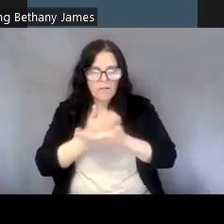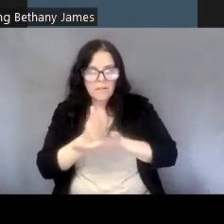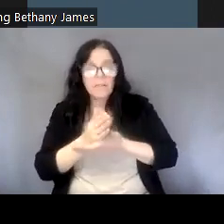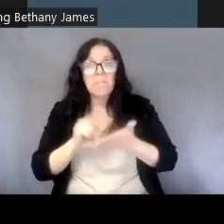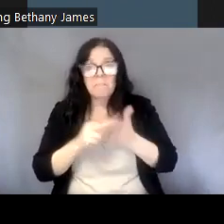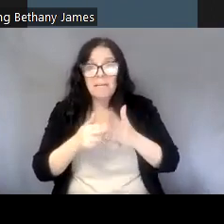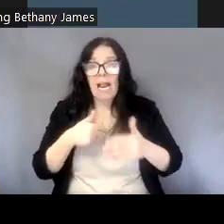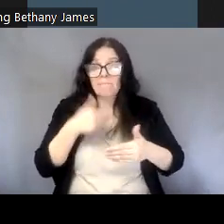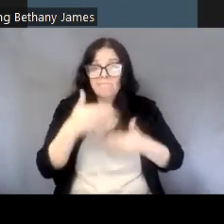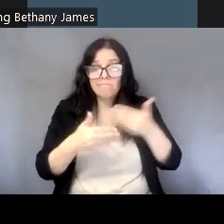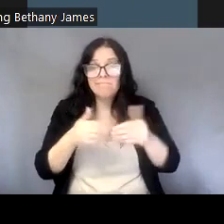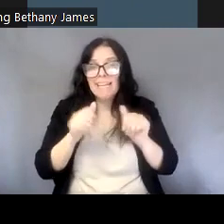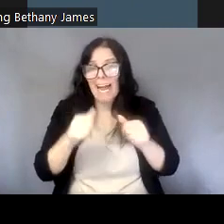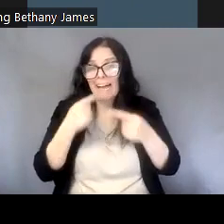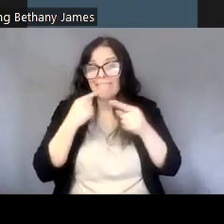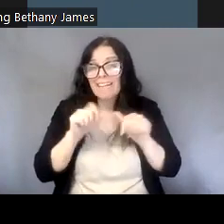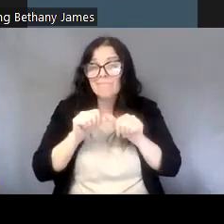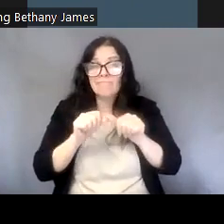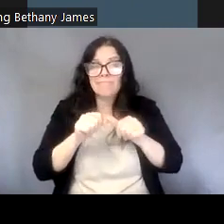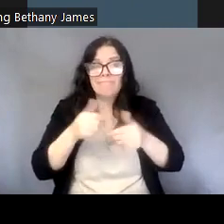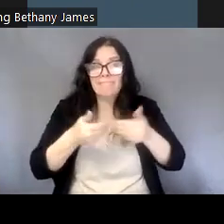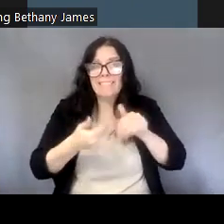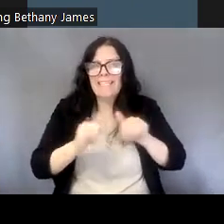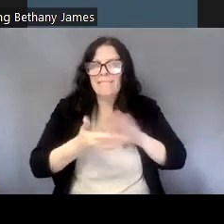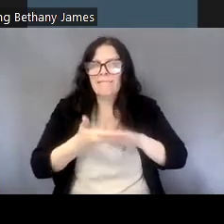function effectively. And so a person could have,